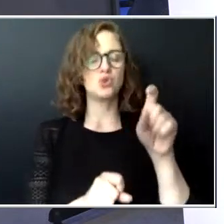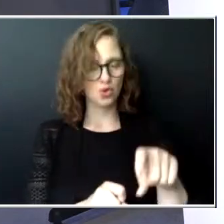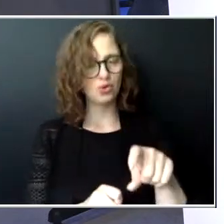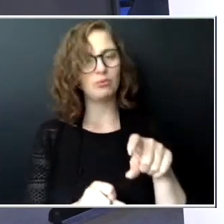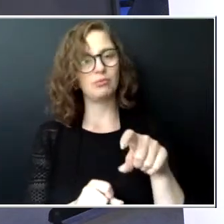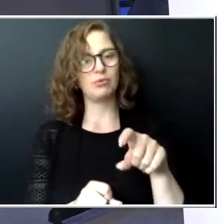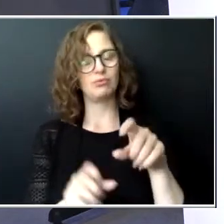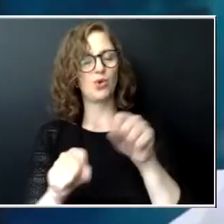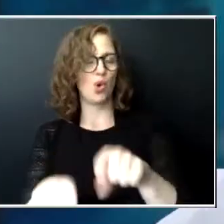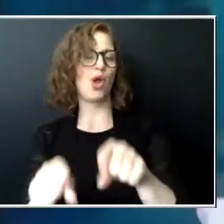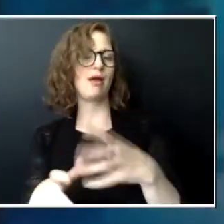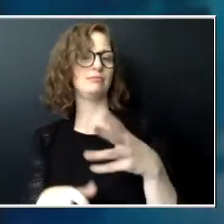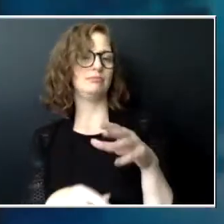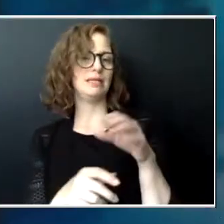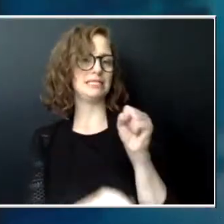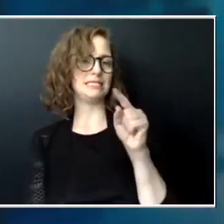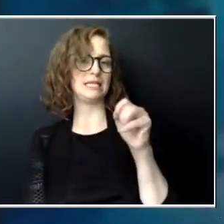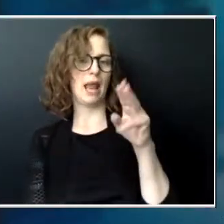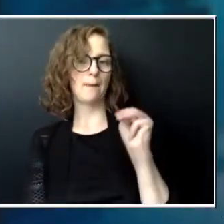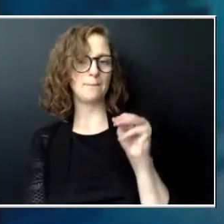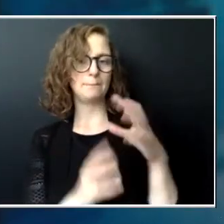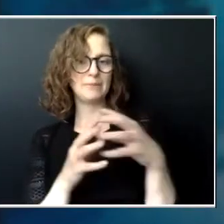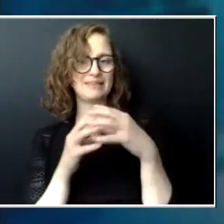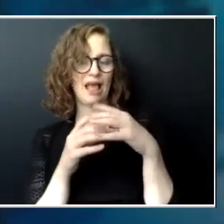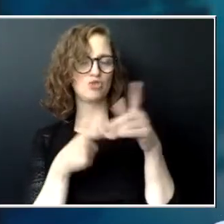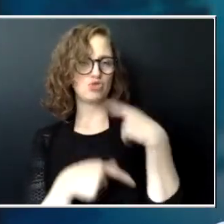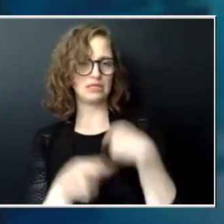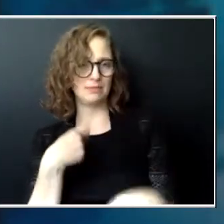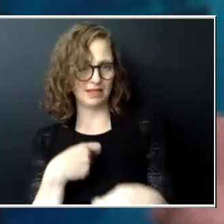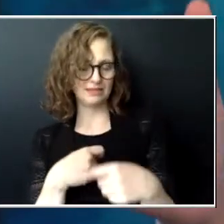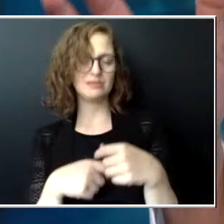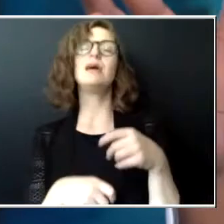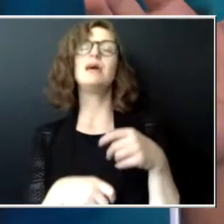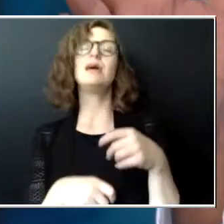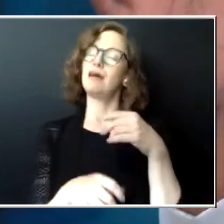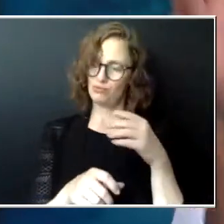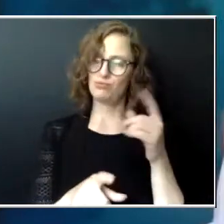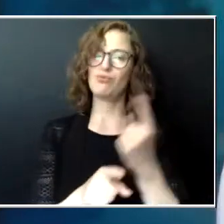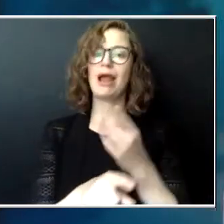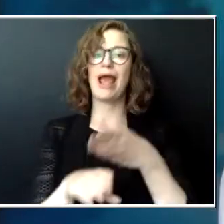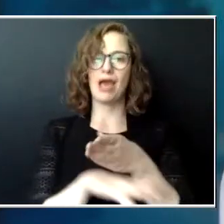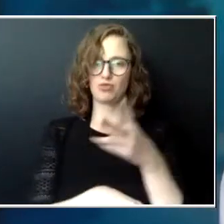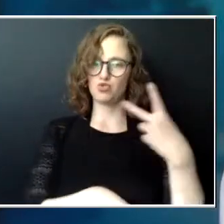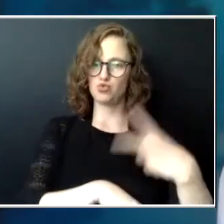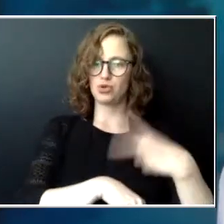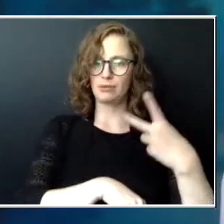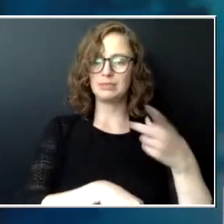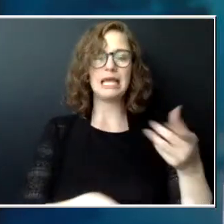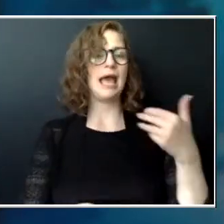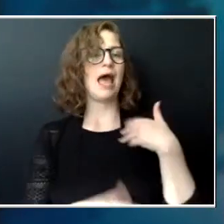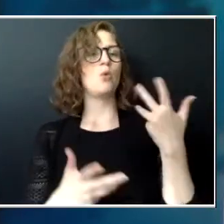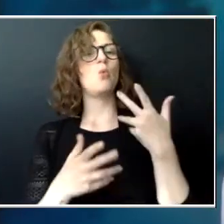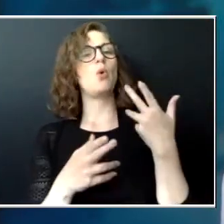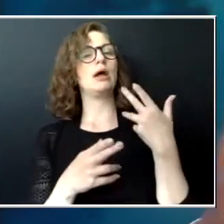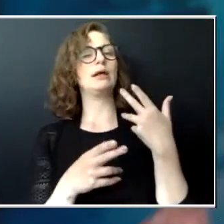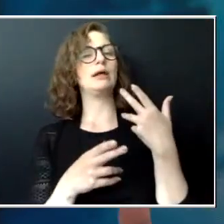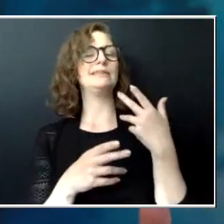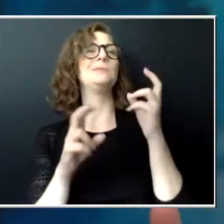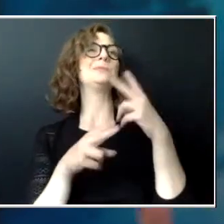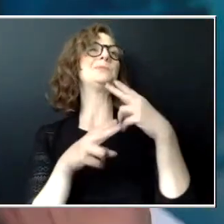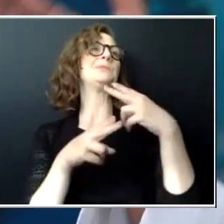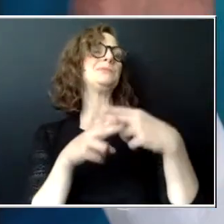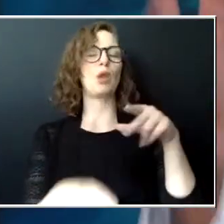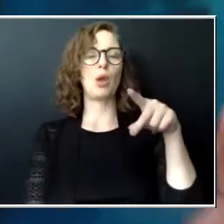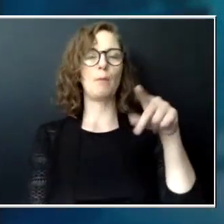he had a what we call a partial response. Okay. Which means that the disease melted like almost by half. So it didn't go